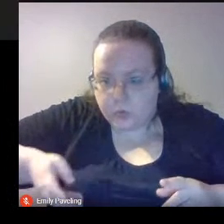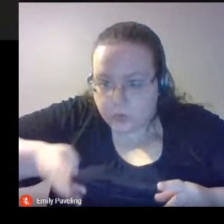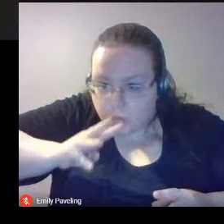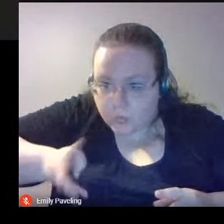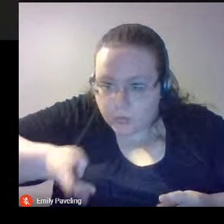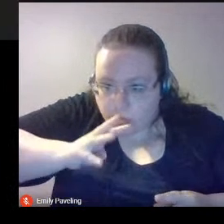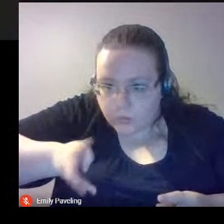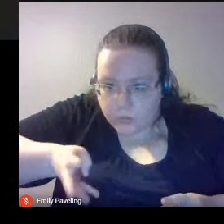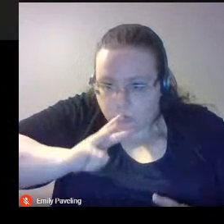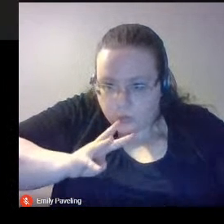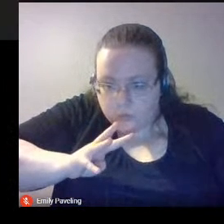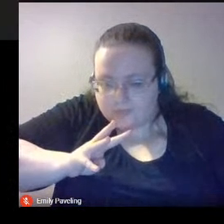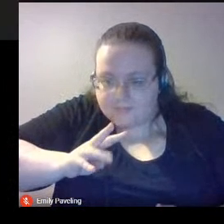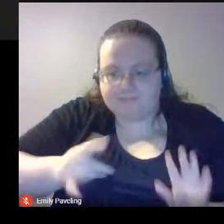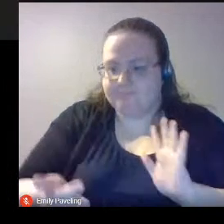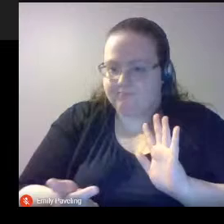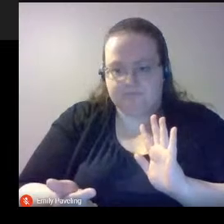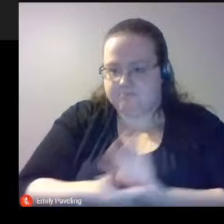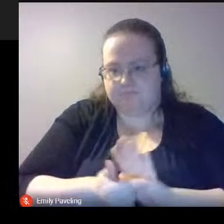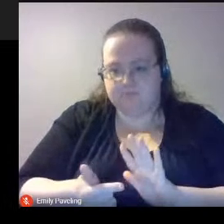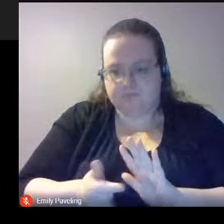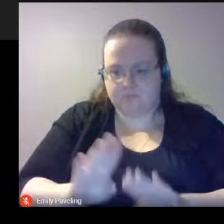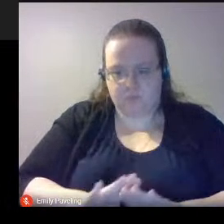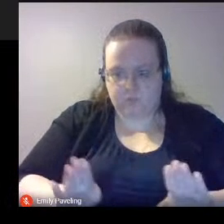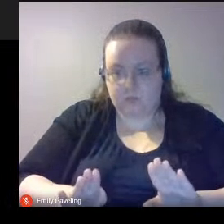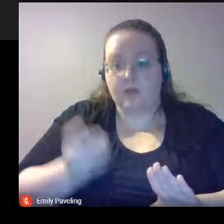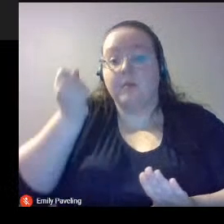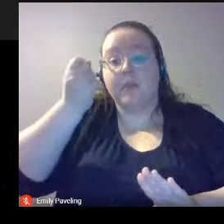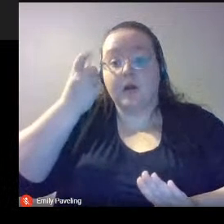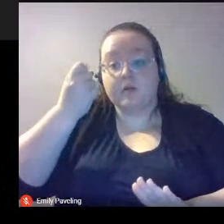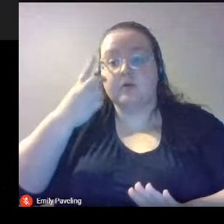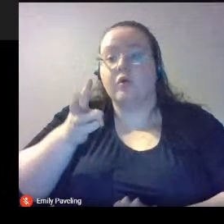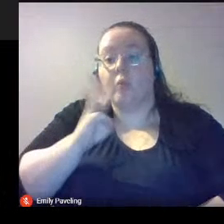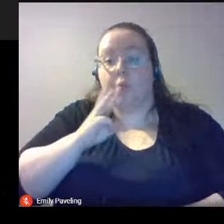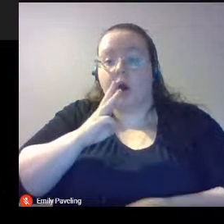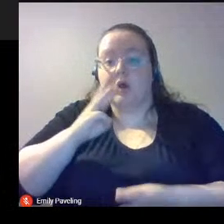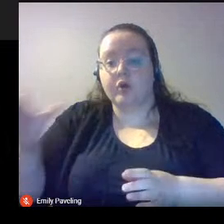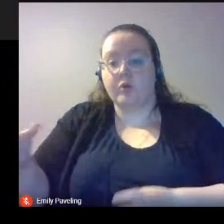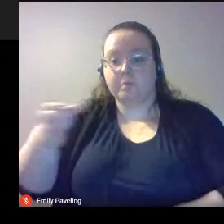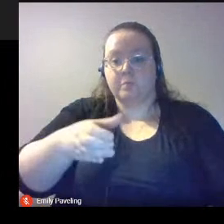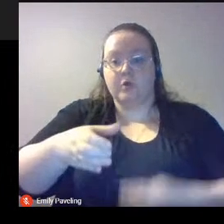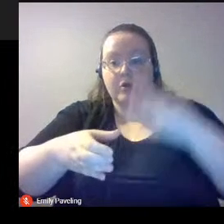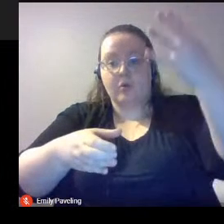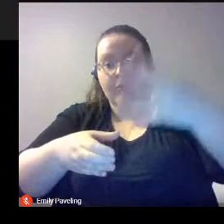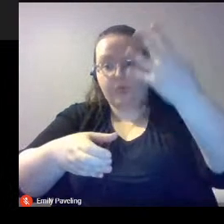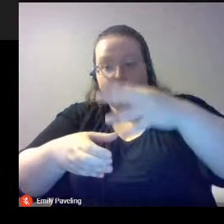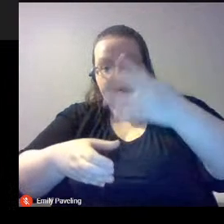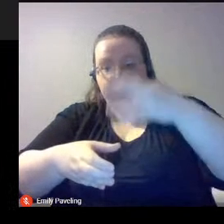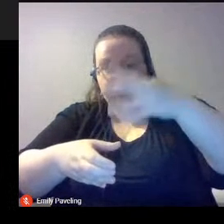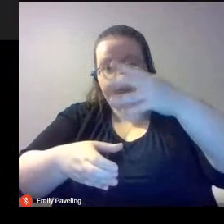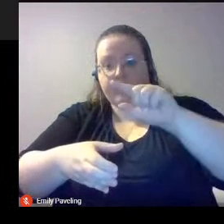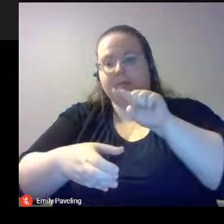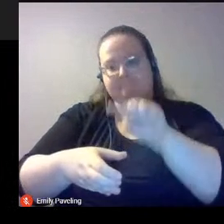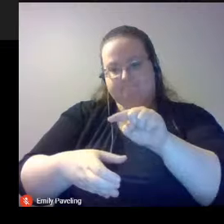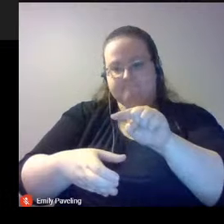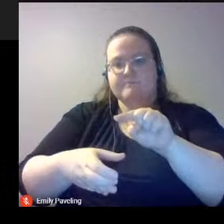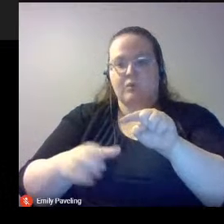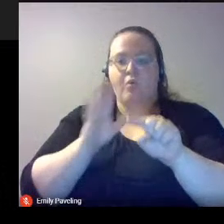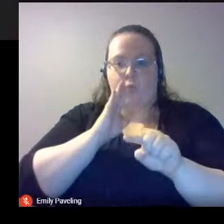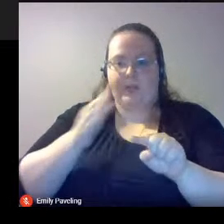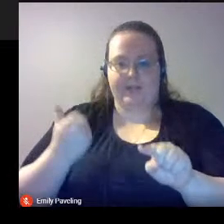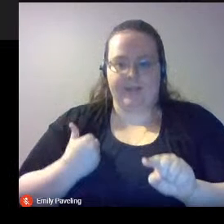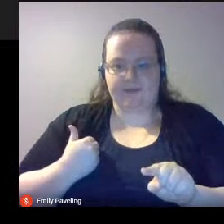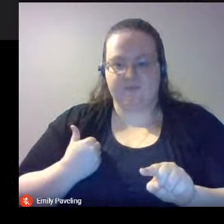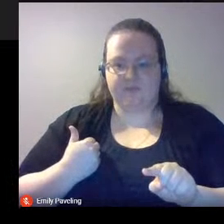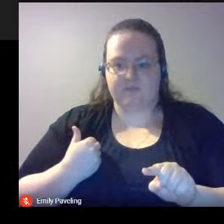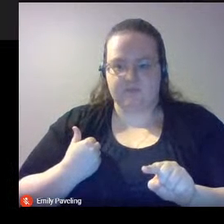cleaned on a regular basis to allow students to fill up their water bottles that they'll bring to school each day. And we also have many physical barriers